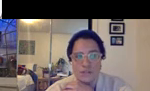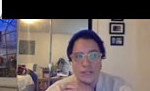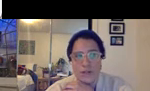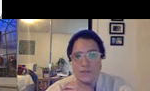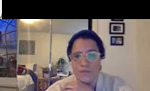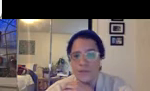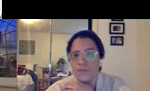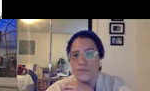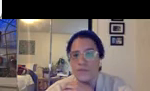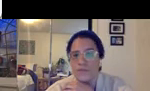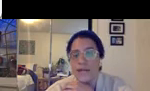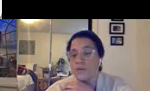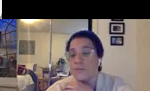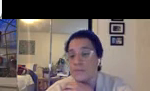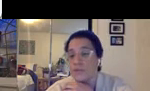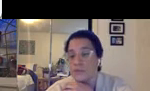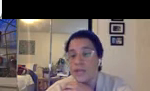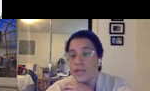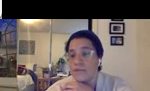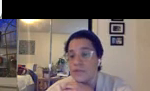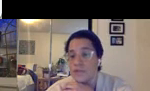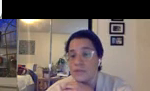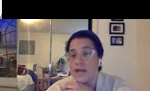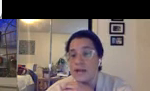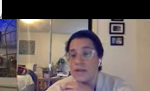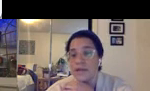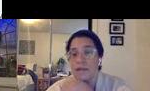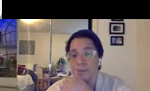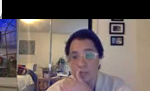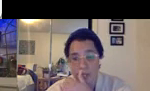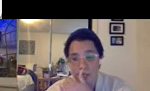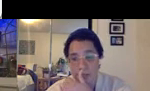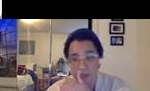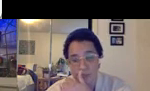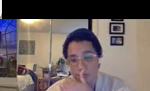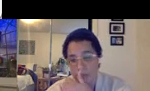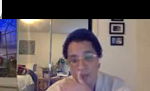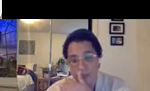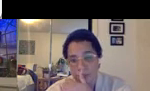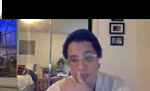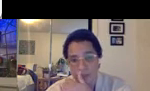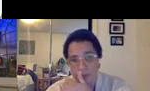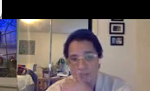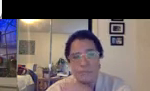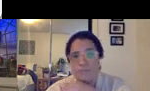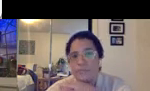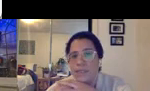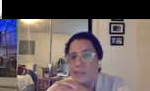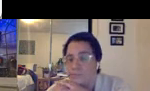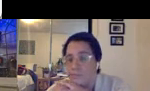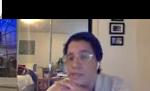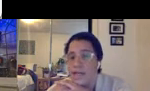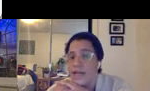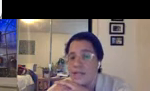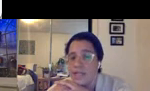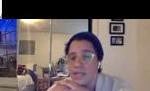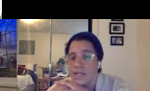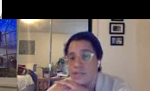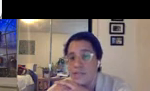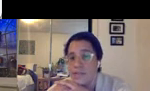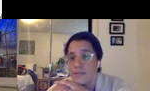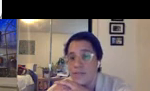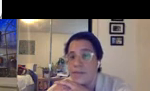which, you know, that group is most creative in terms of how they accomplish those actions. So no, I